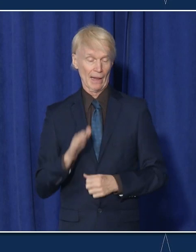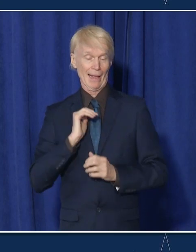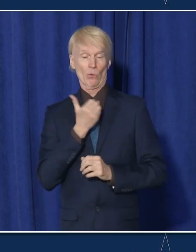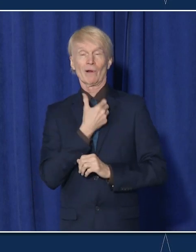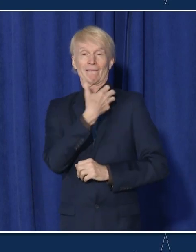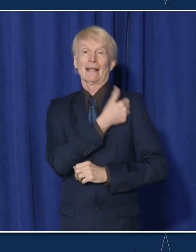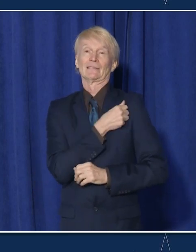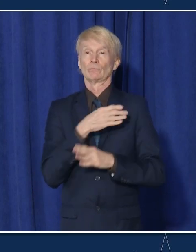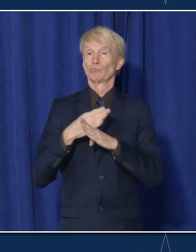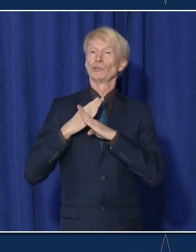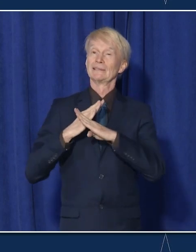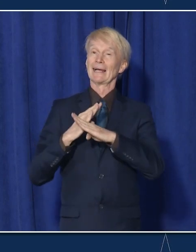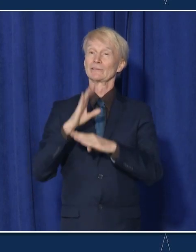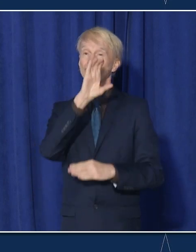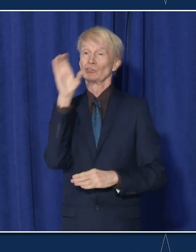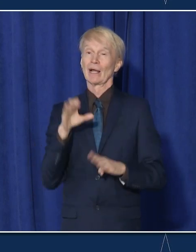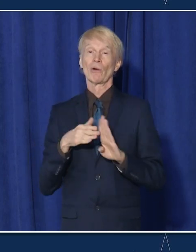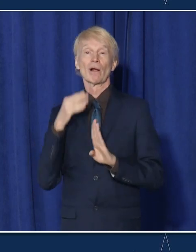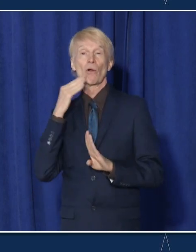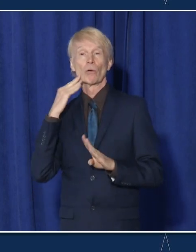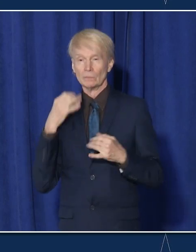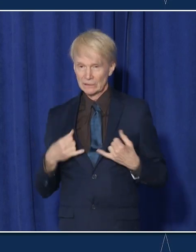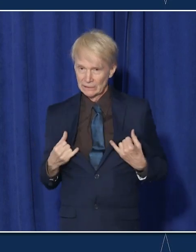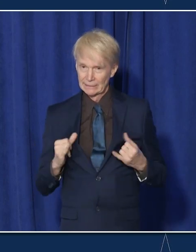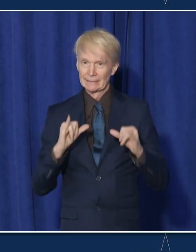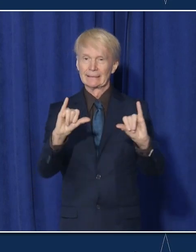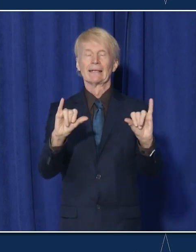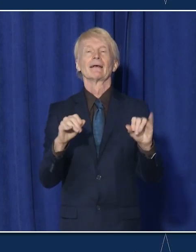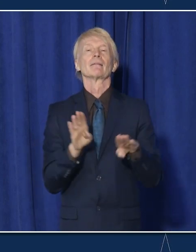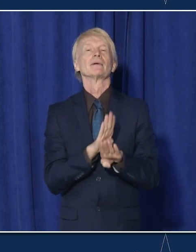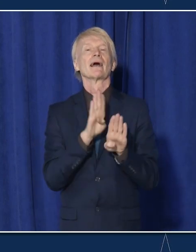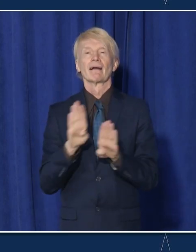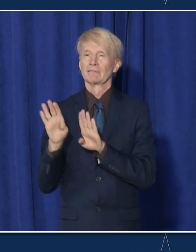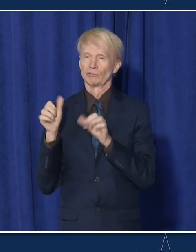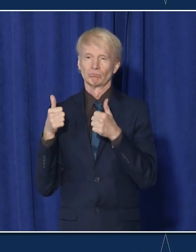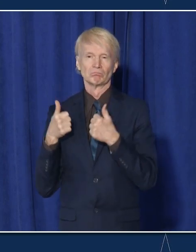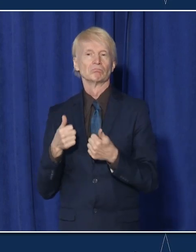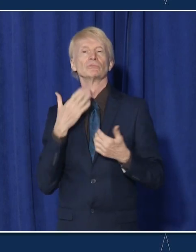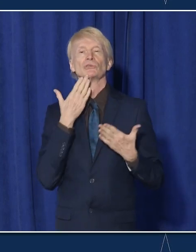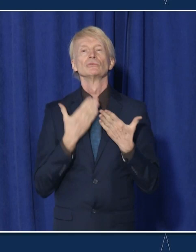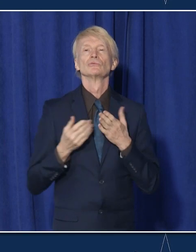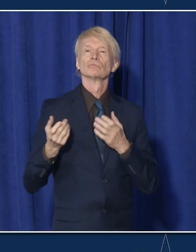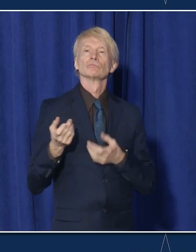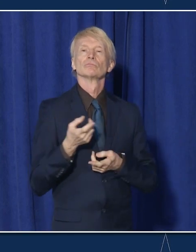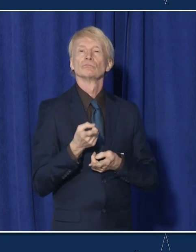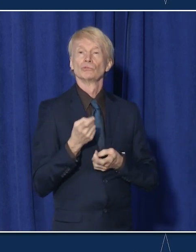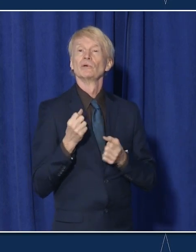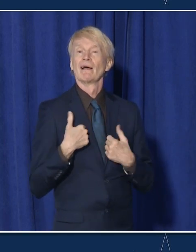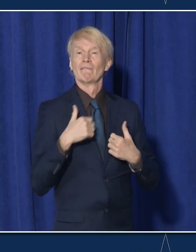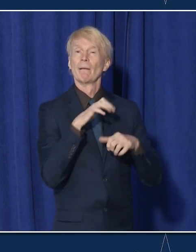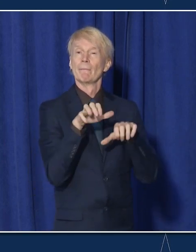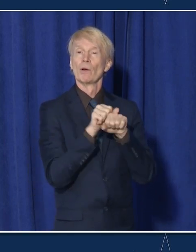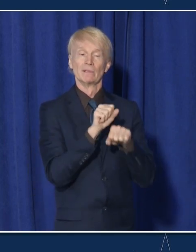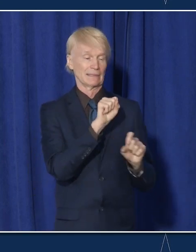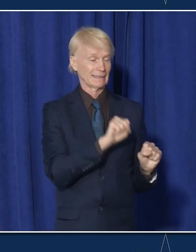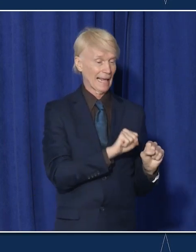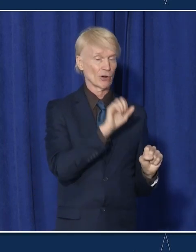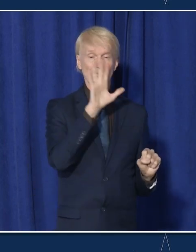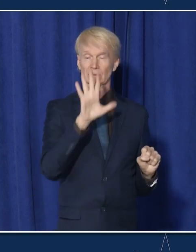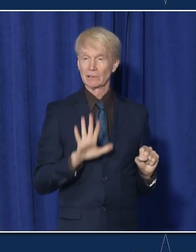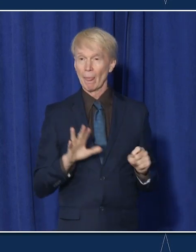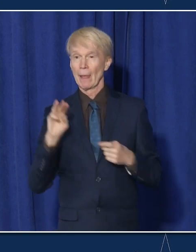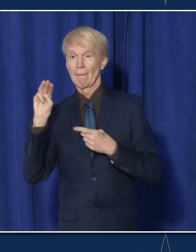vaccination Protect Chicago at Home program continues very strongly. We are currently offering appointments Saturday, Sunday, Monday,